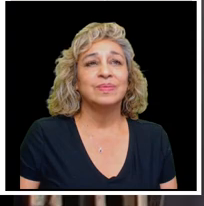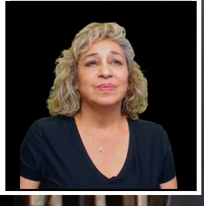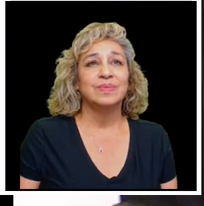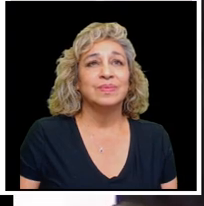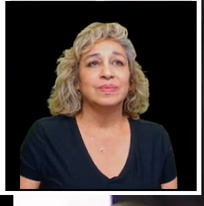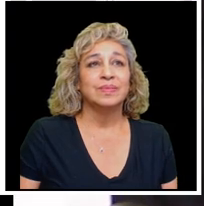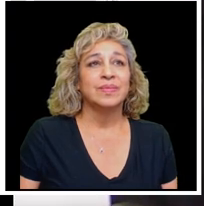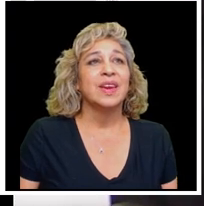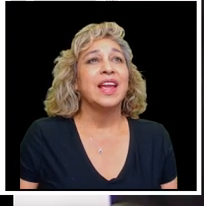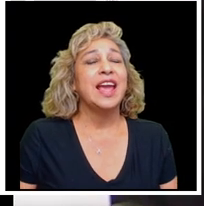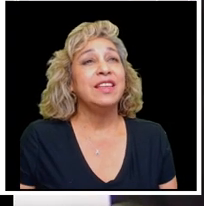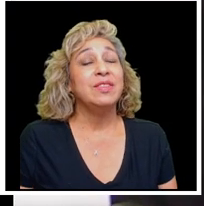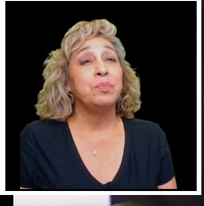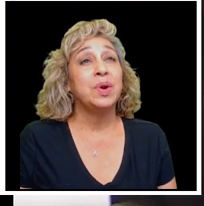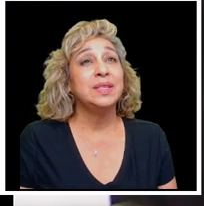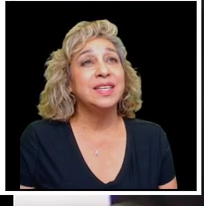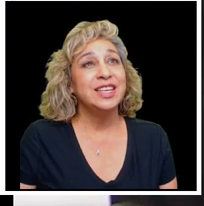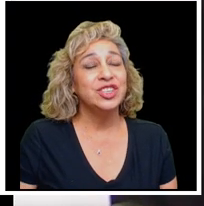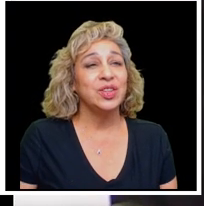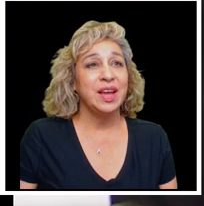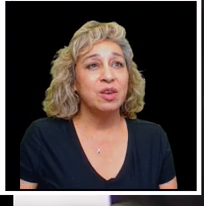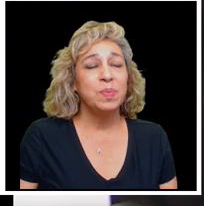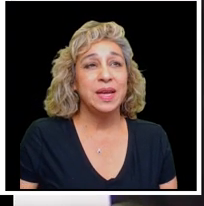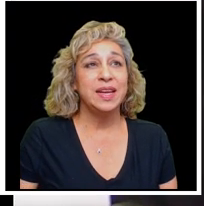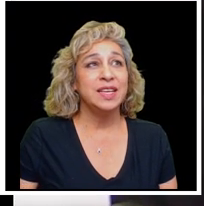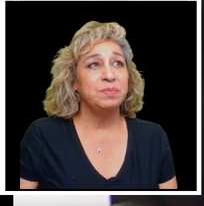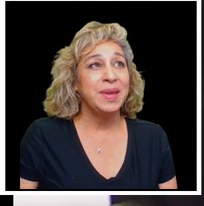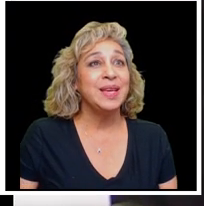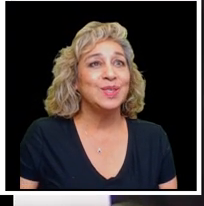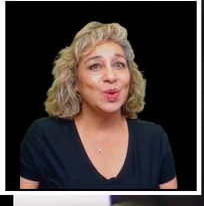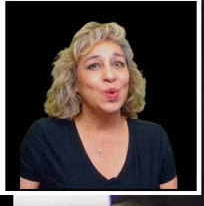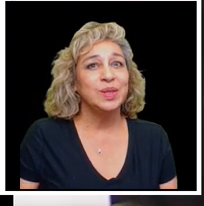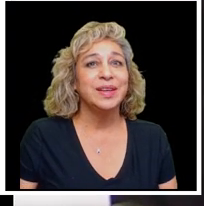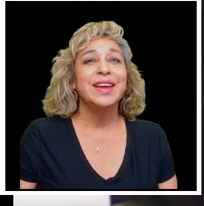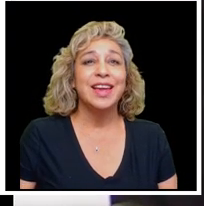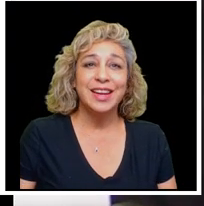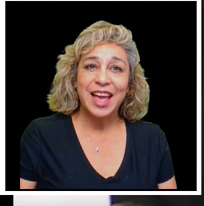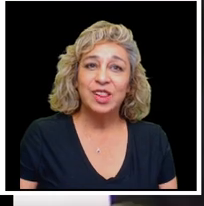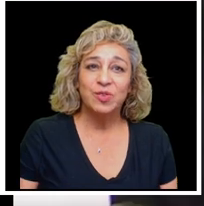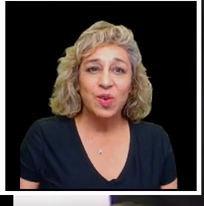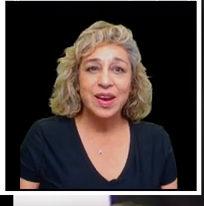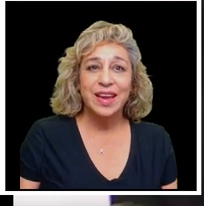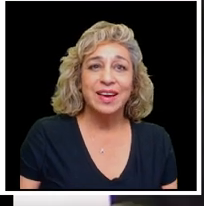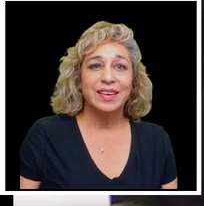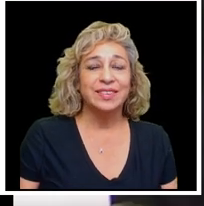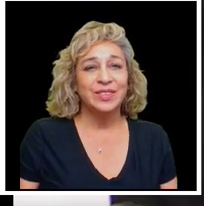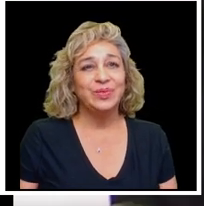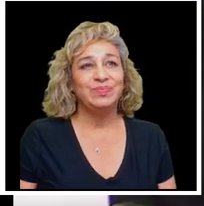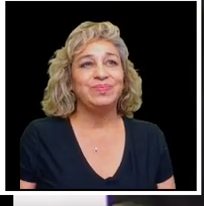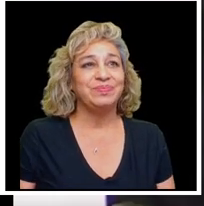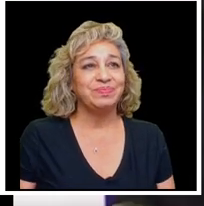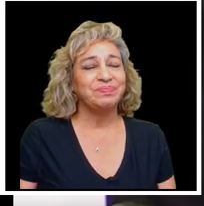and the presidential airplane is being sold in California